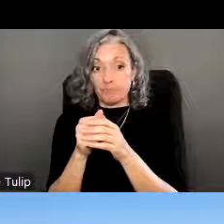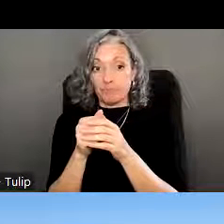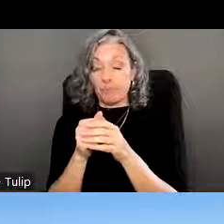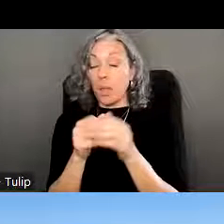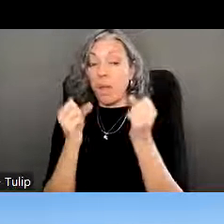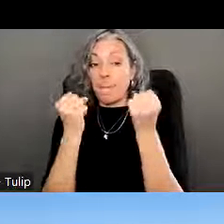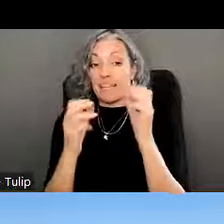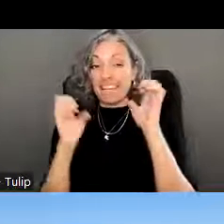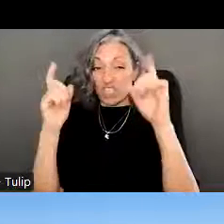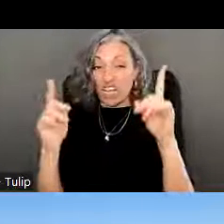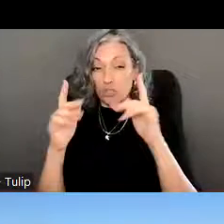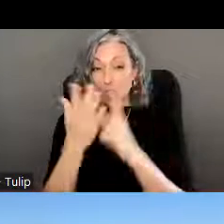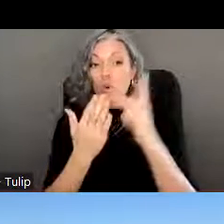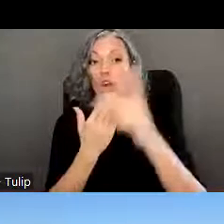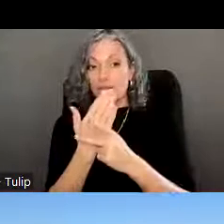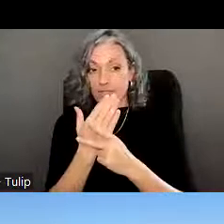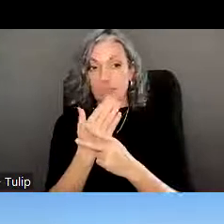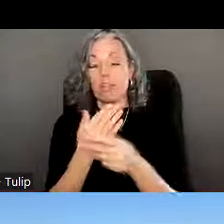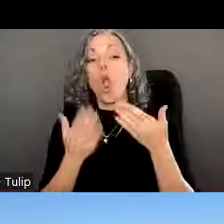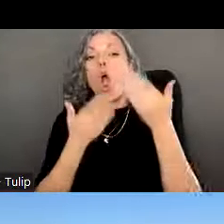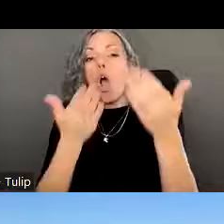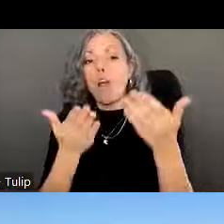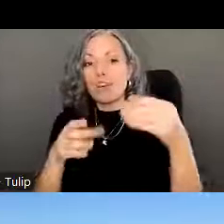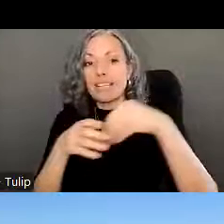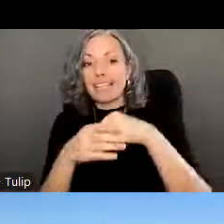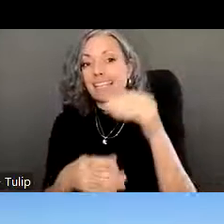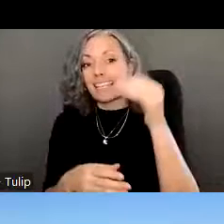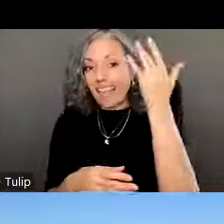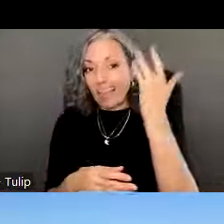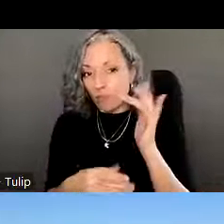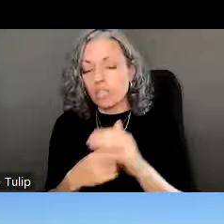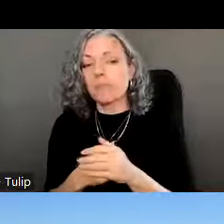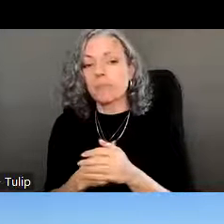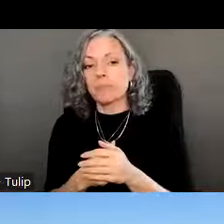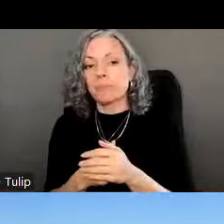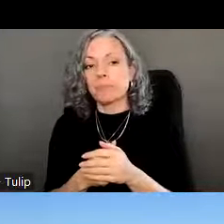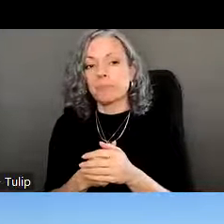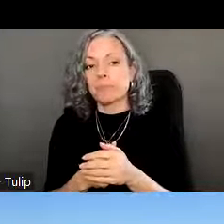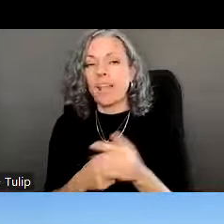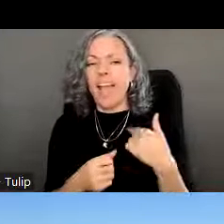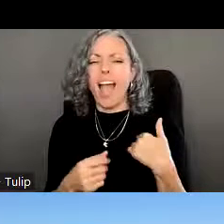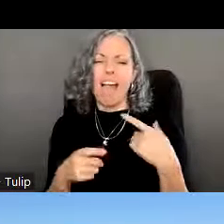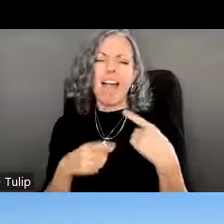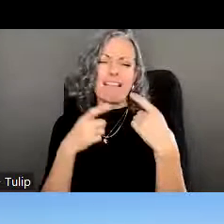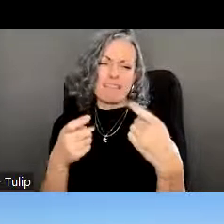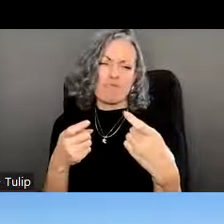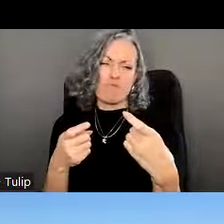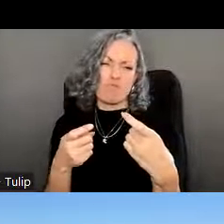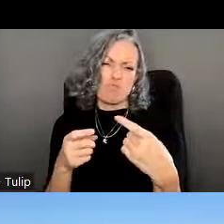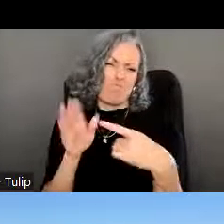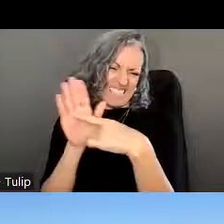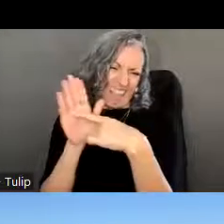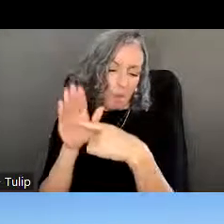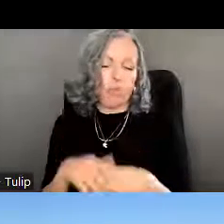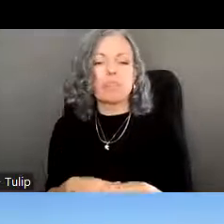education programs are offered throughout the state. I'll just give you a sort of a little preview.